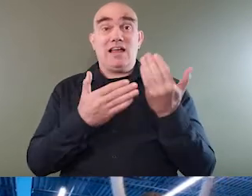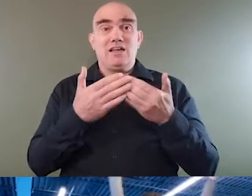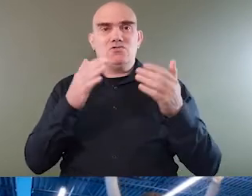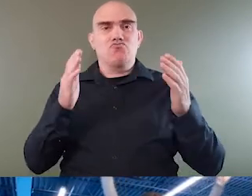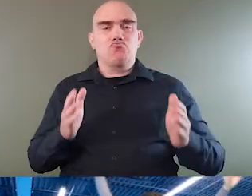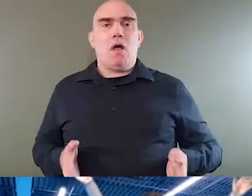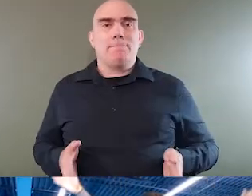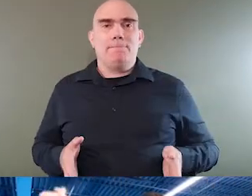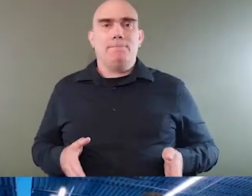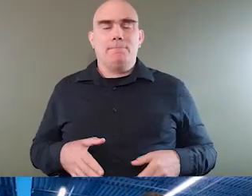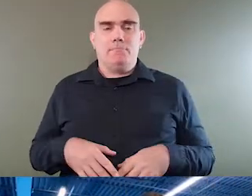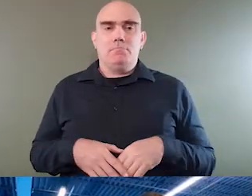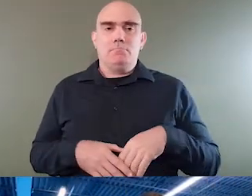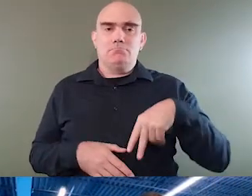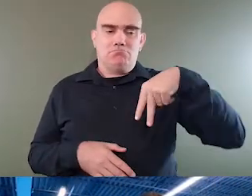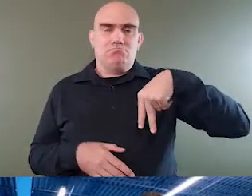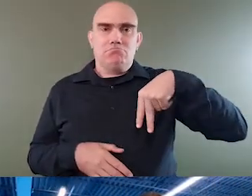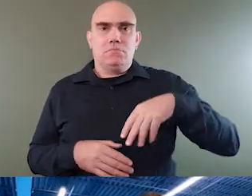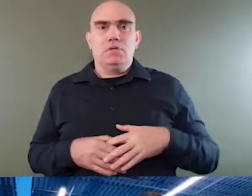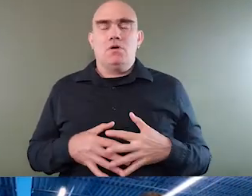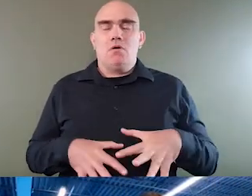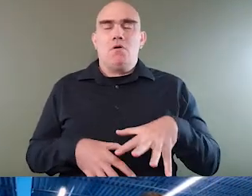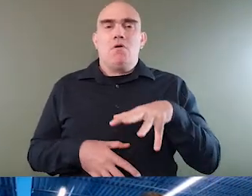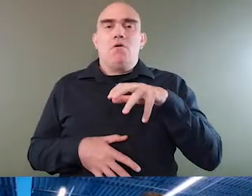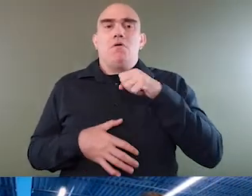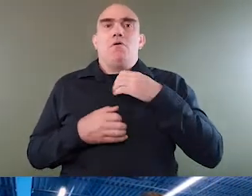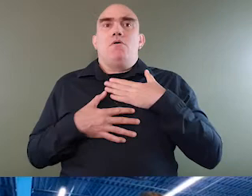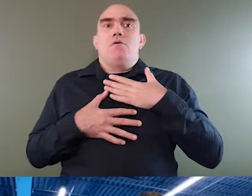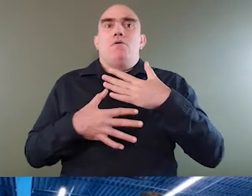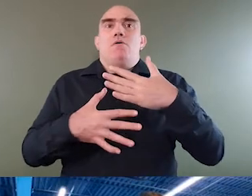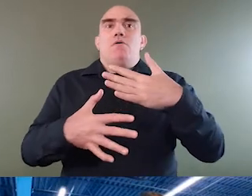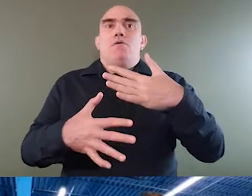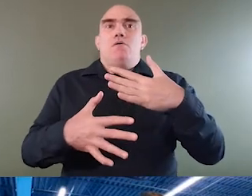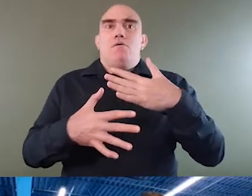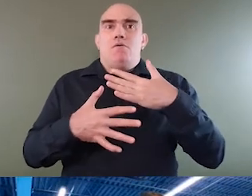your side. Take a nice big deep breath.